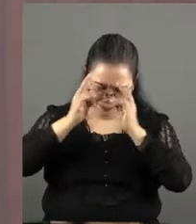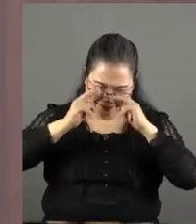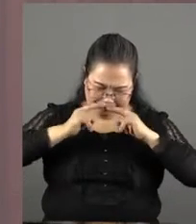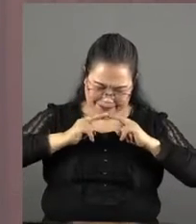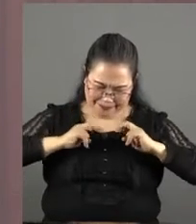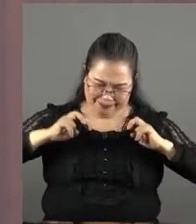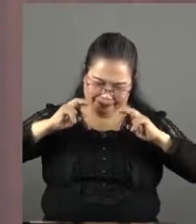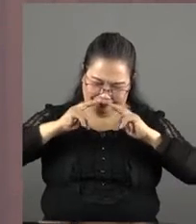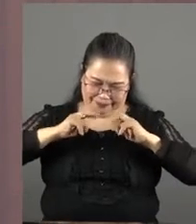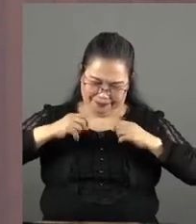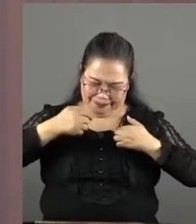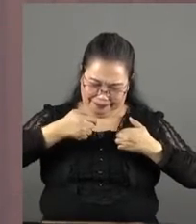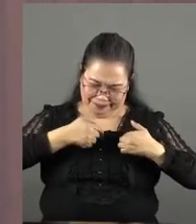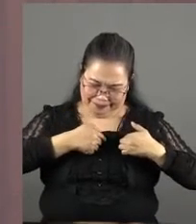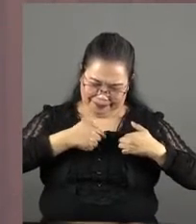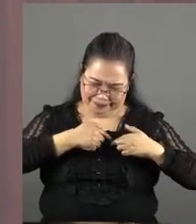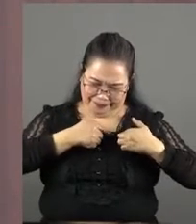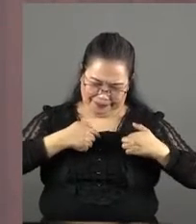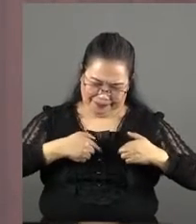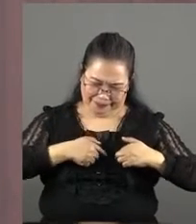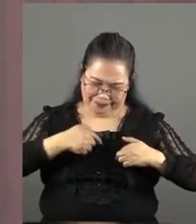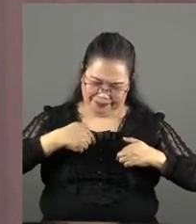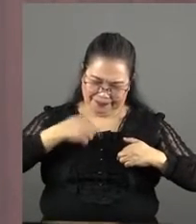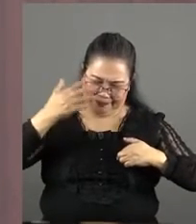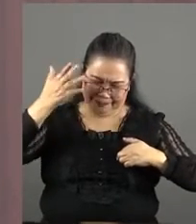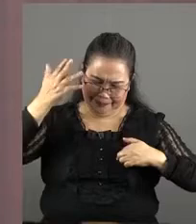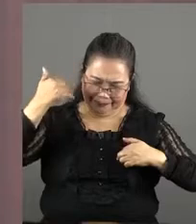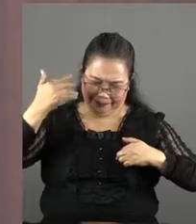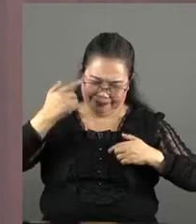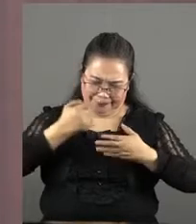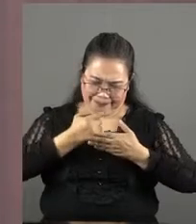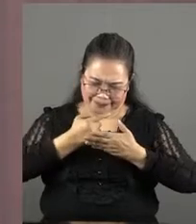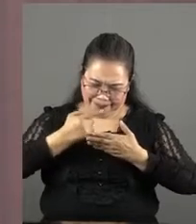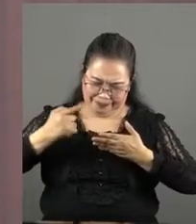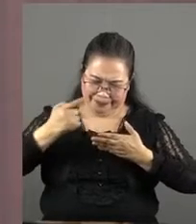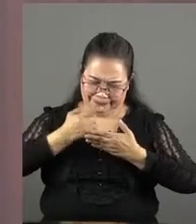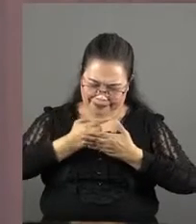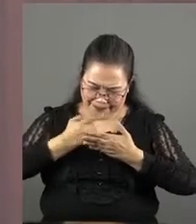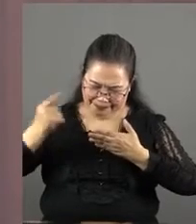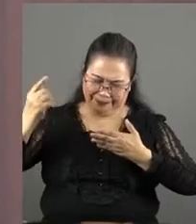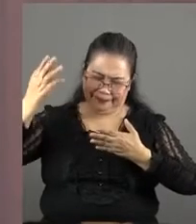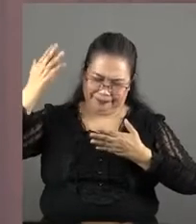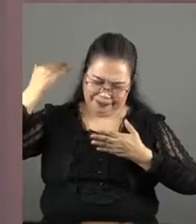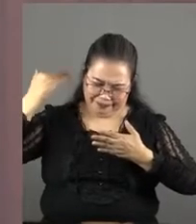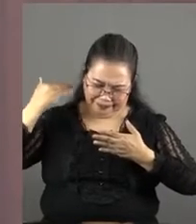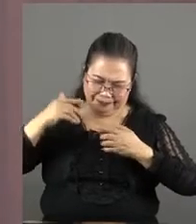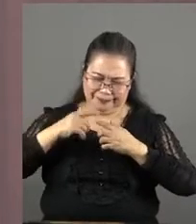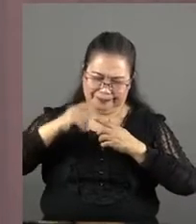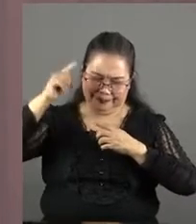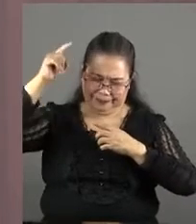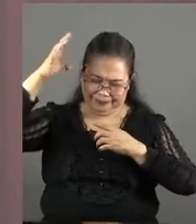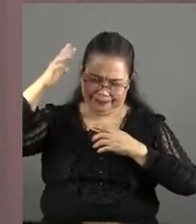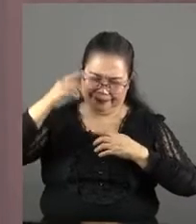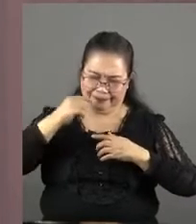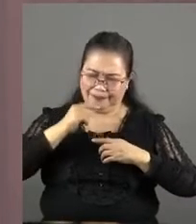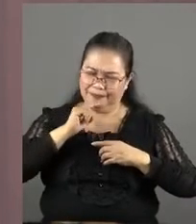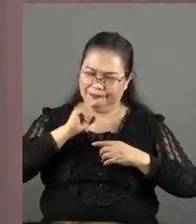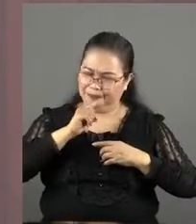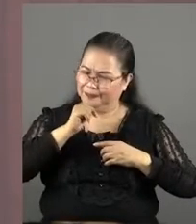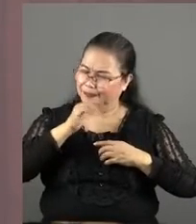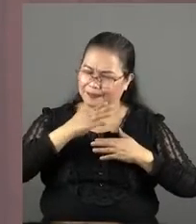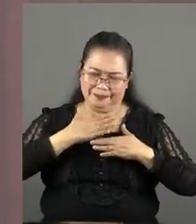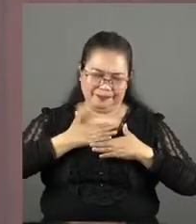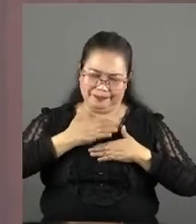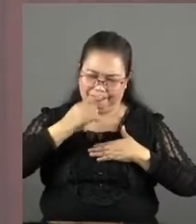examine whatever in your heart, in your life, the past few days. If there's anything there that you know God is not pleased